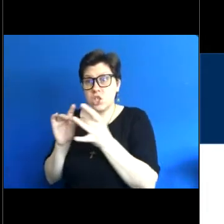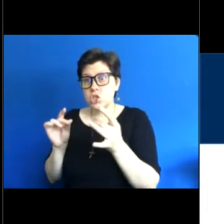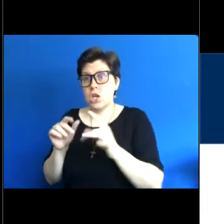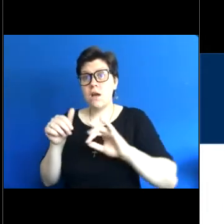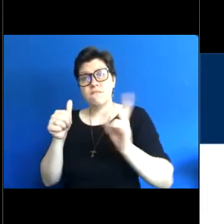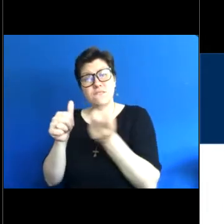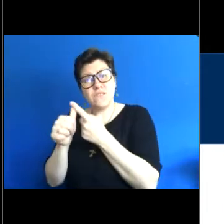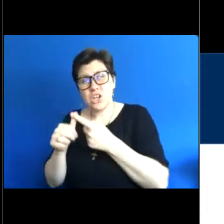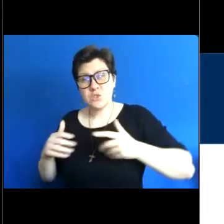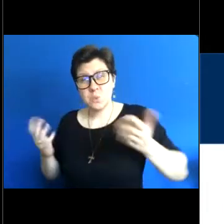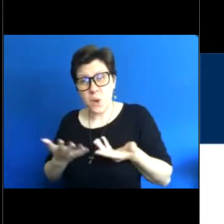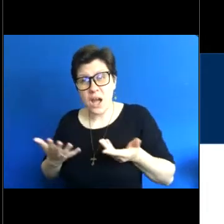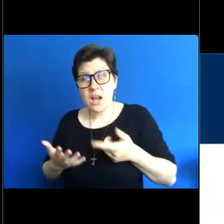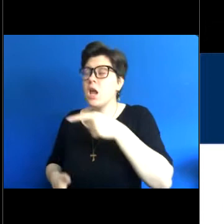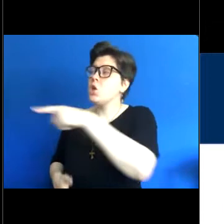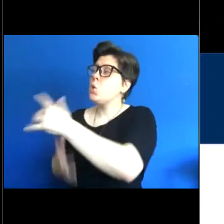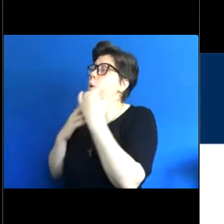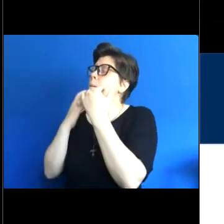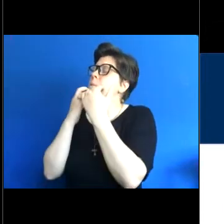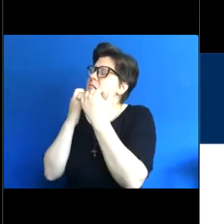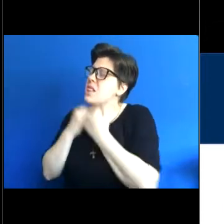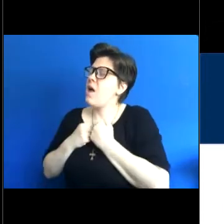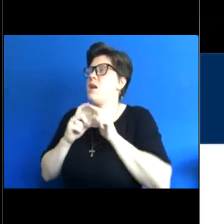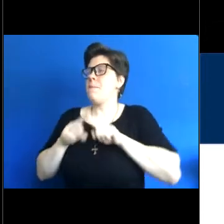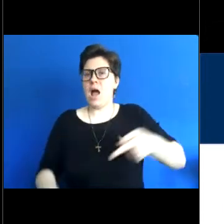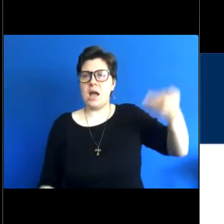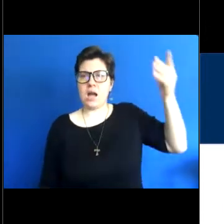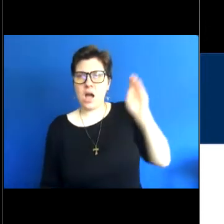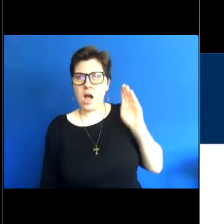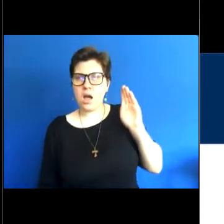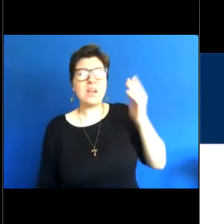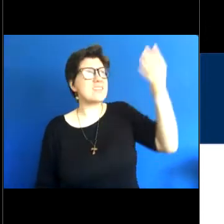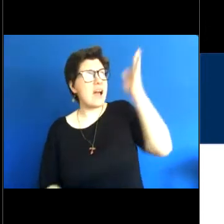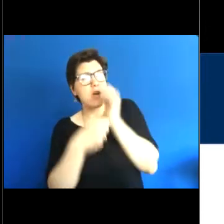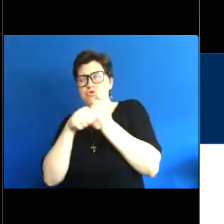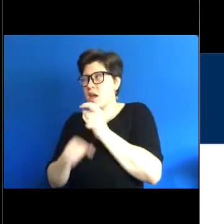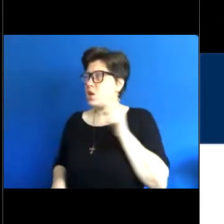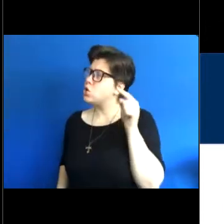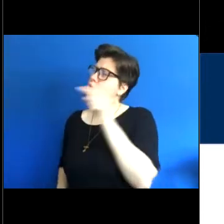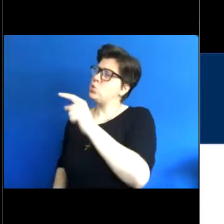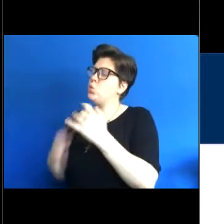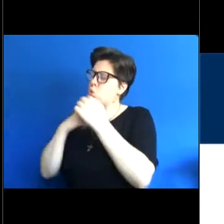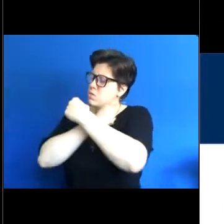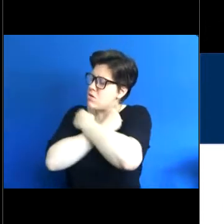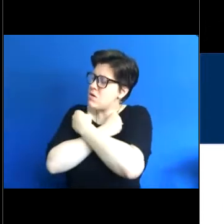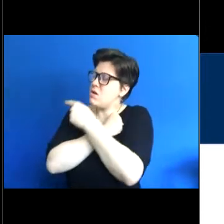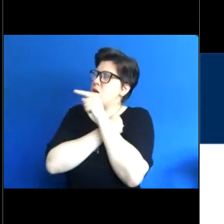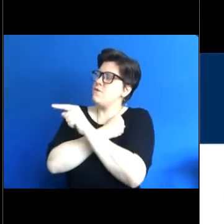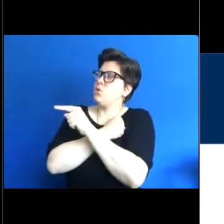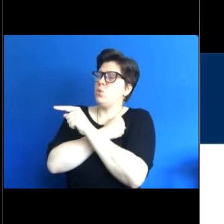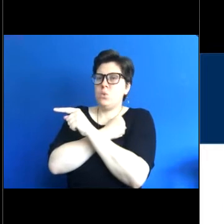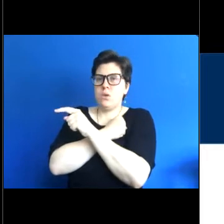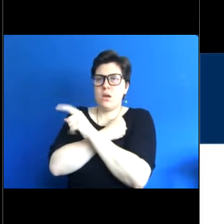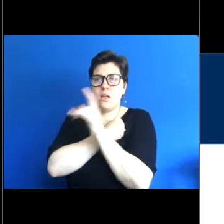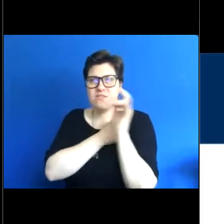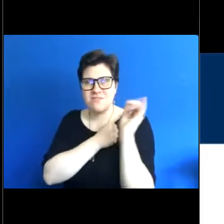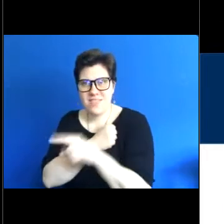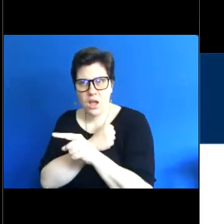you are a beloved child of God. You were created by God and you are loved by God. That needs to be